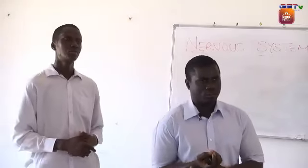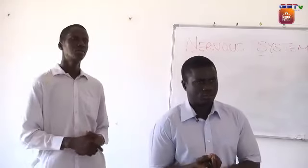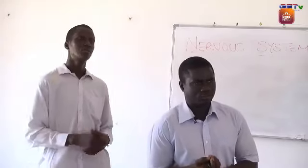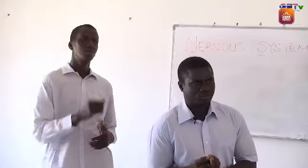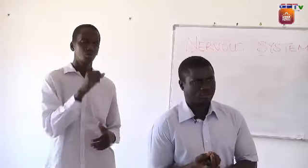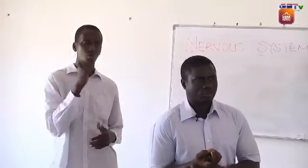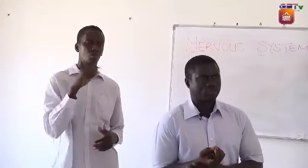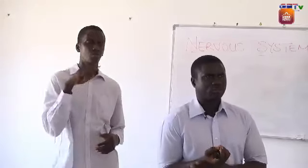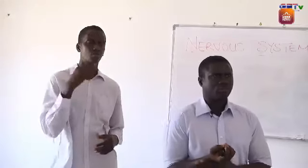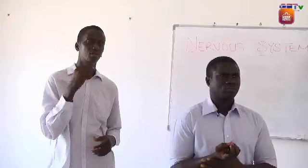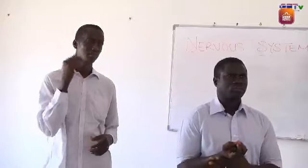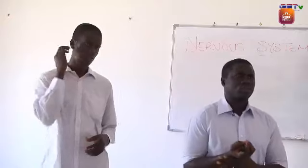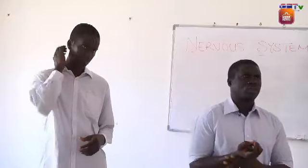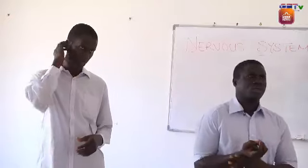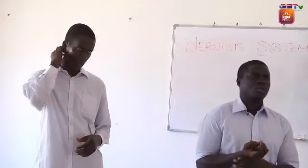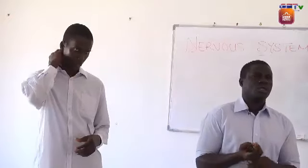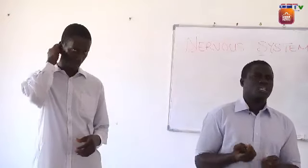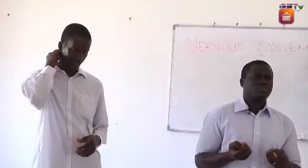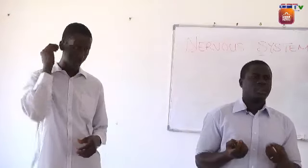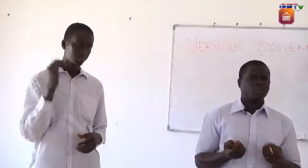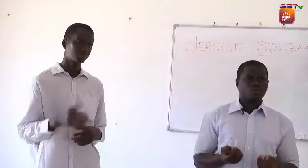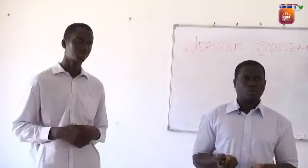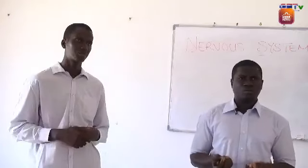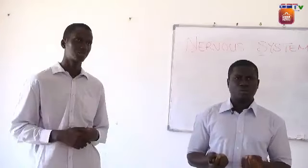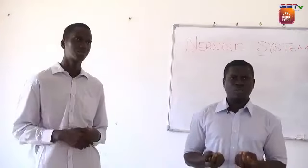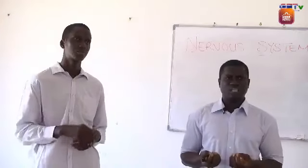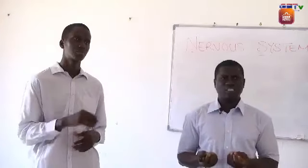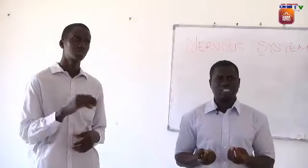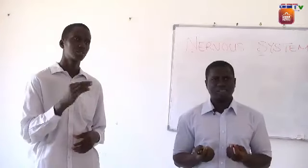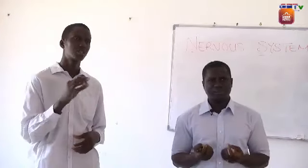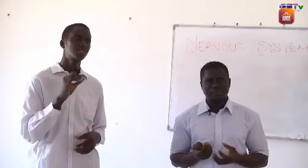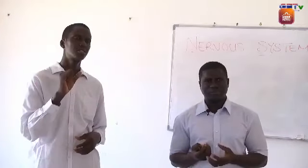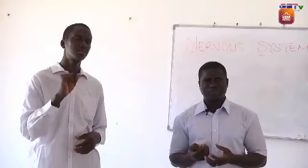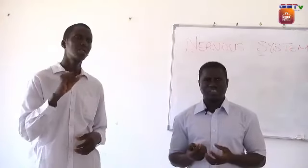So now we are moving on to the spinal cord.